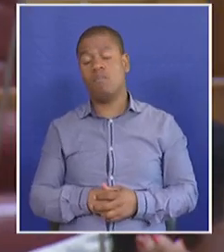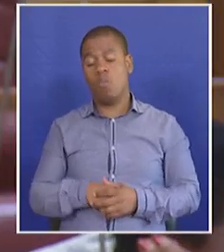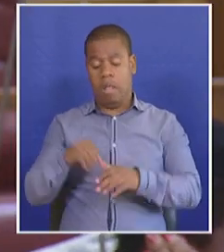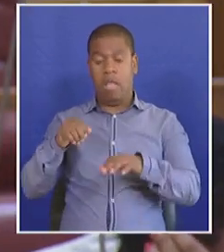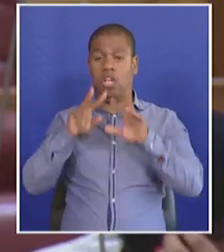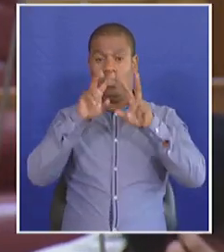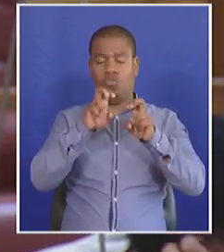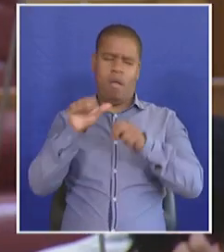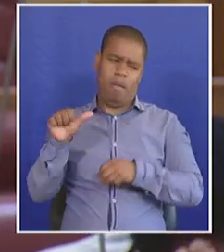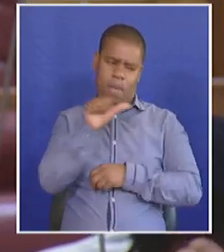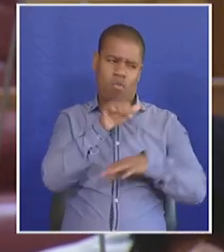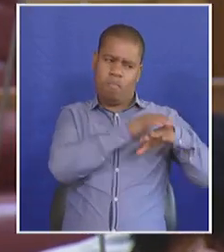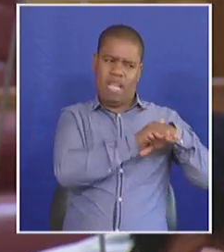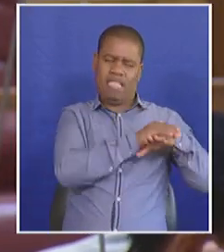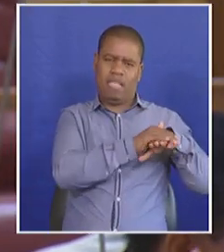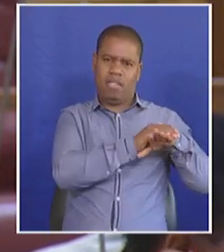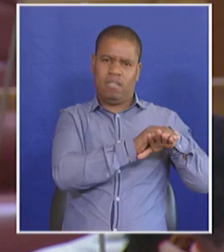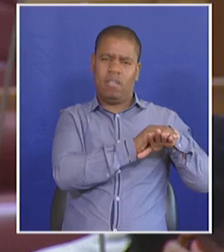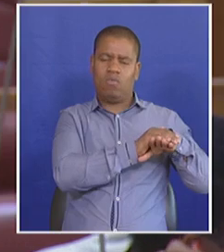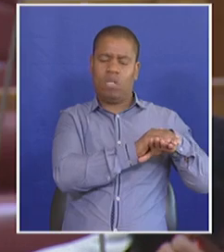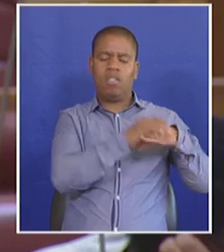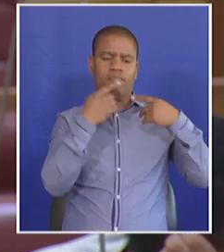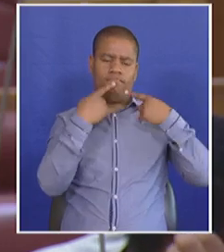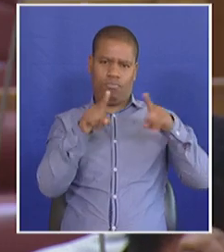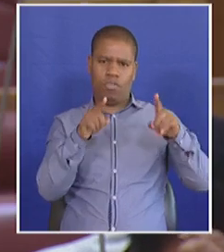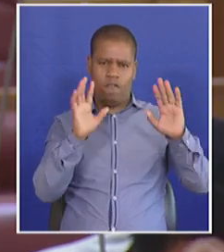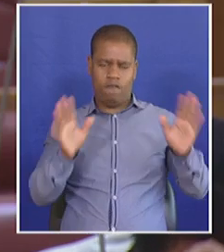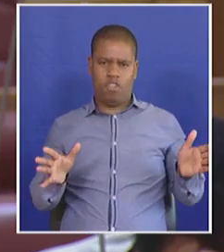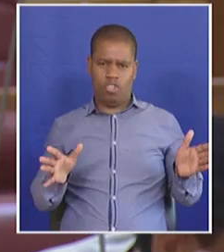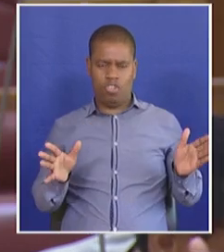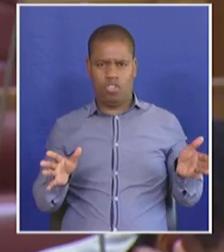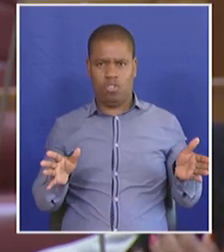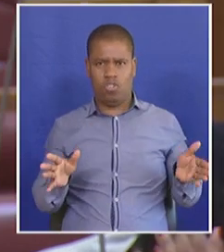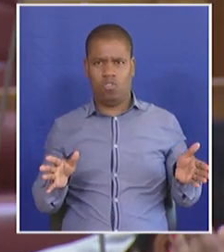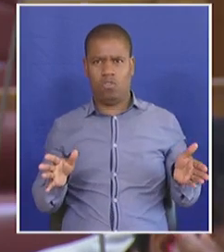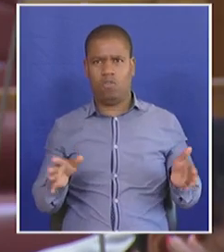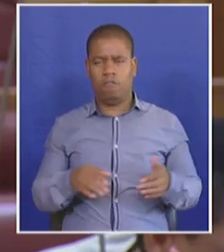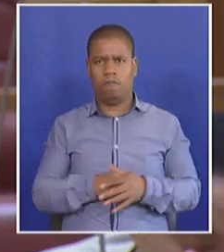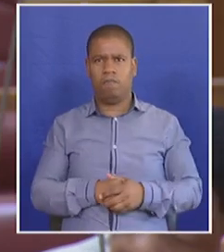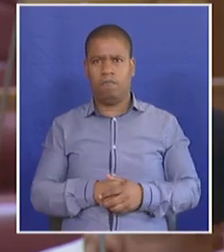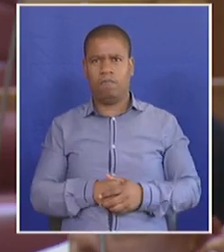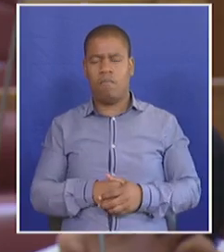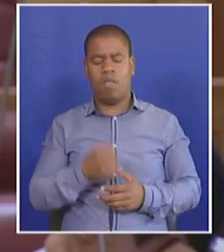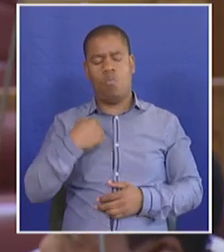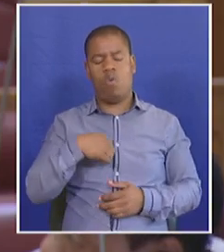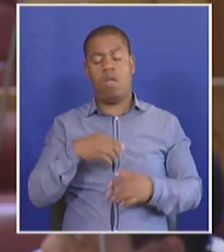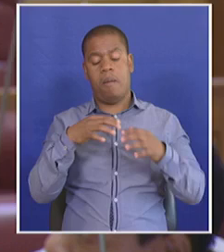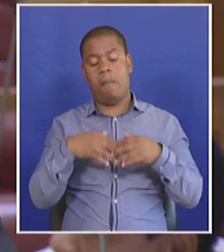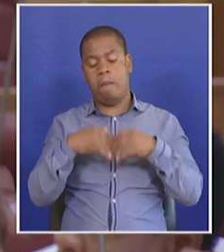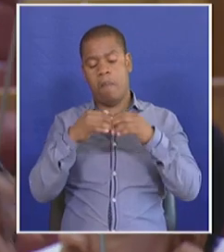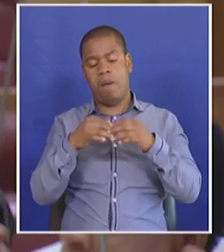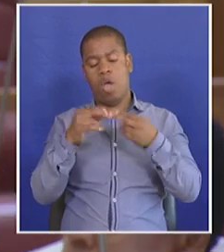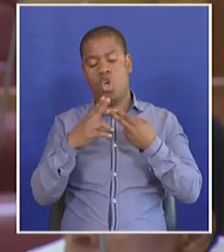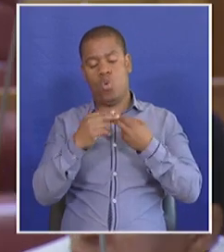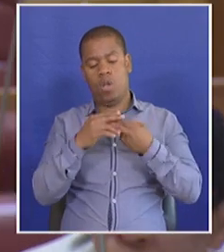basics approach that we have embarked upon, we then created a unit that has